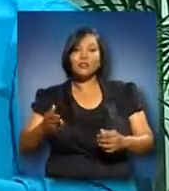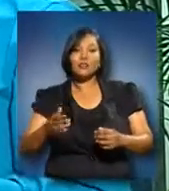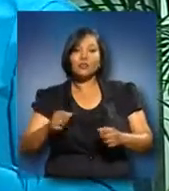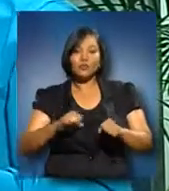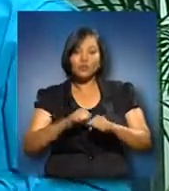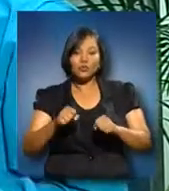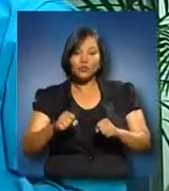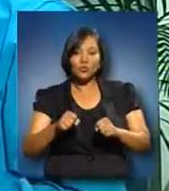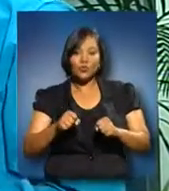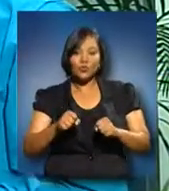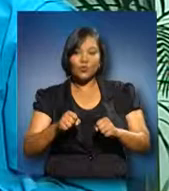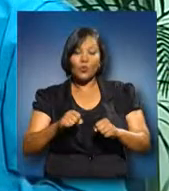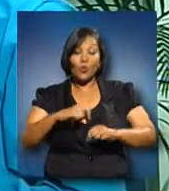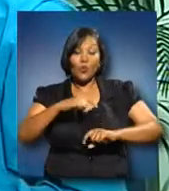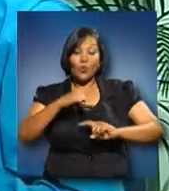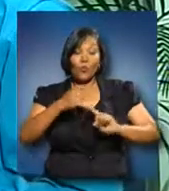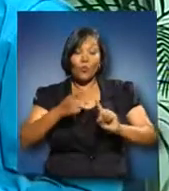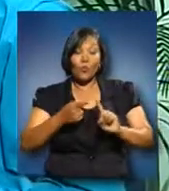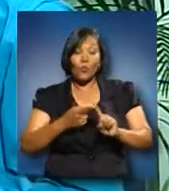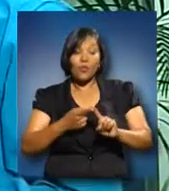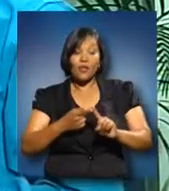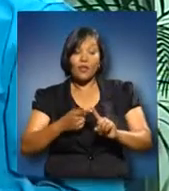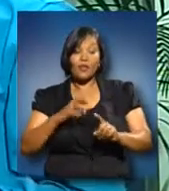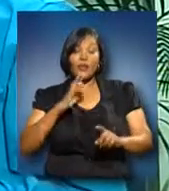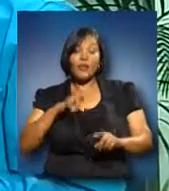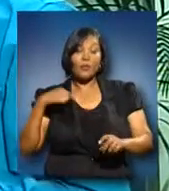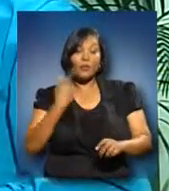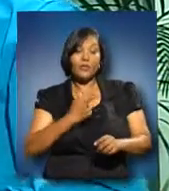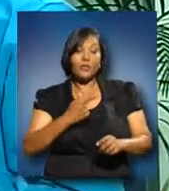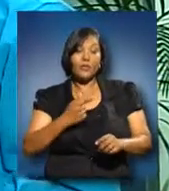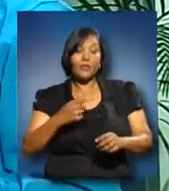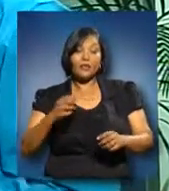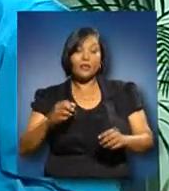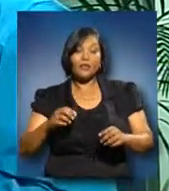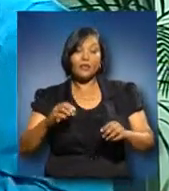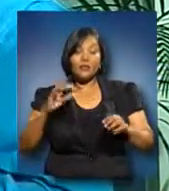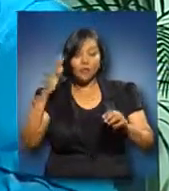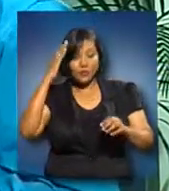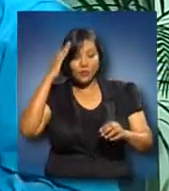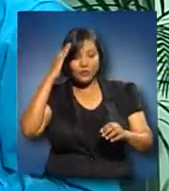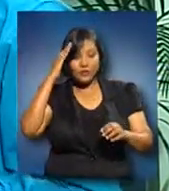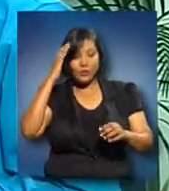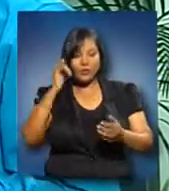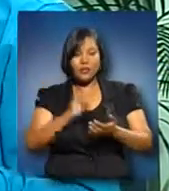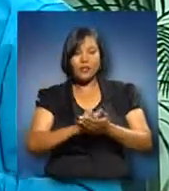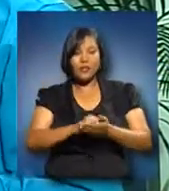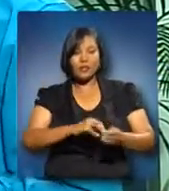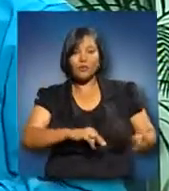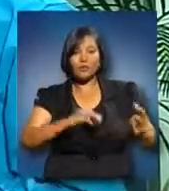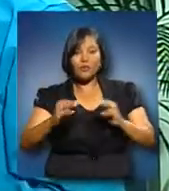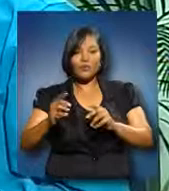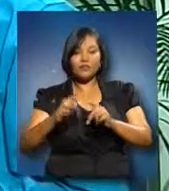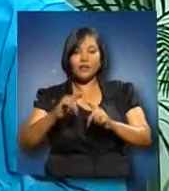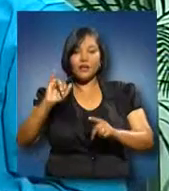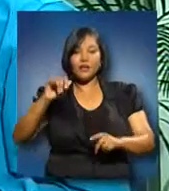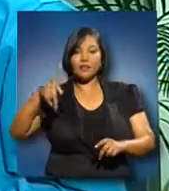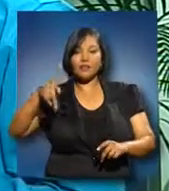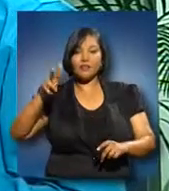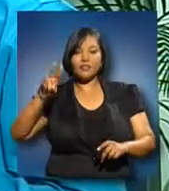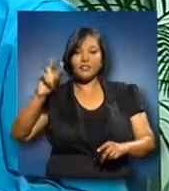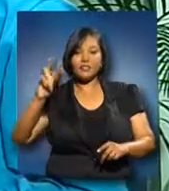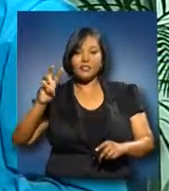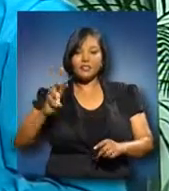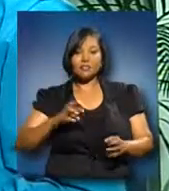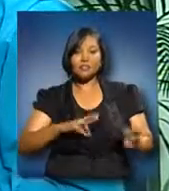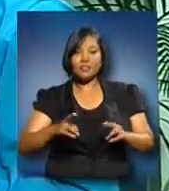when the clients or the users can really have or set some expectations on when IPv6 can be made available to